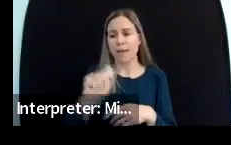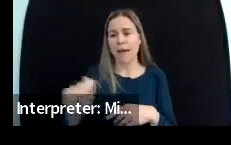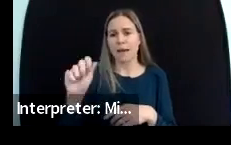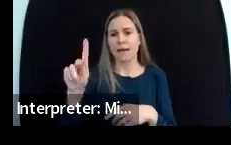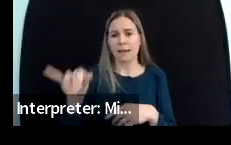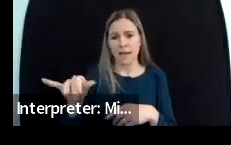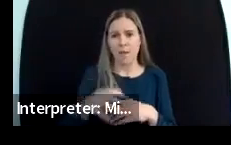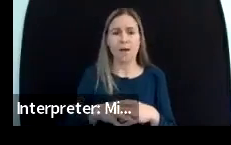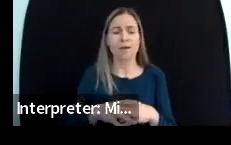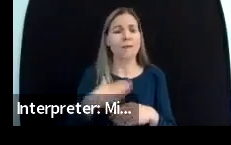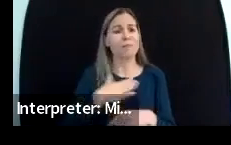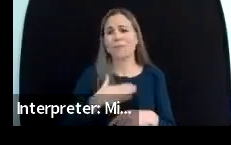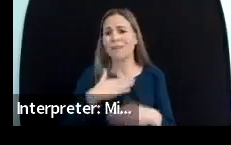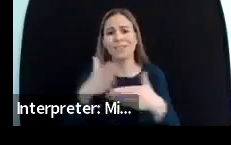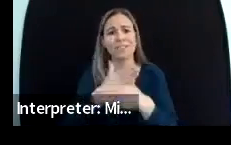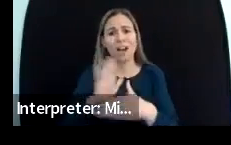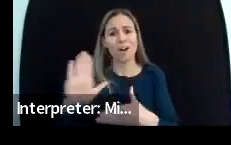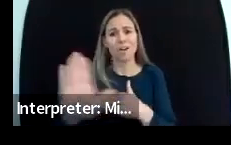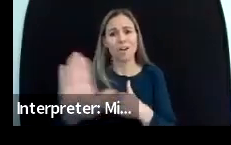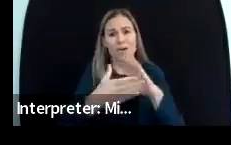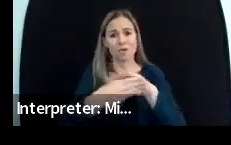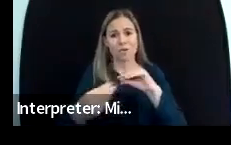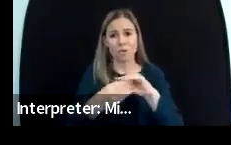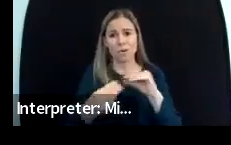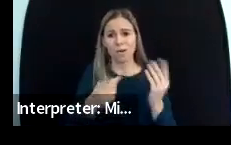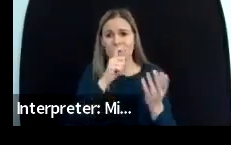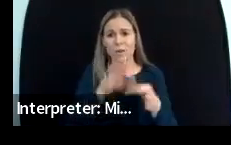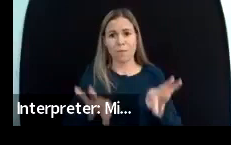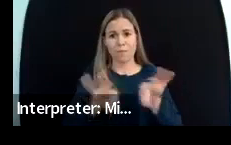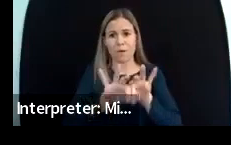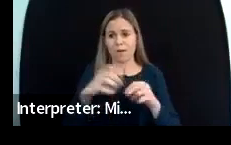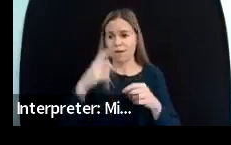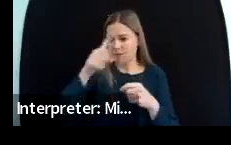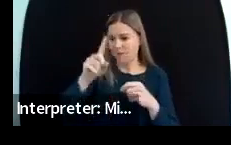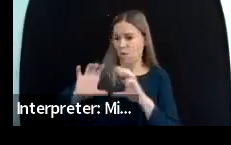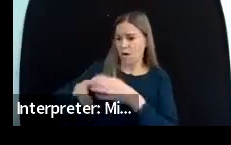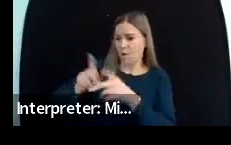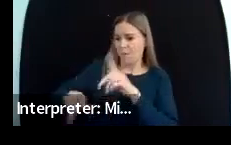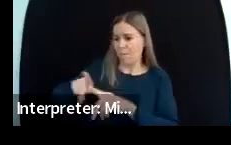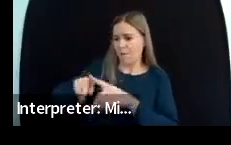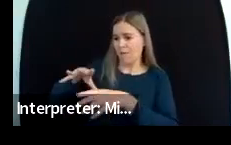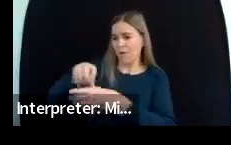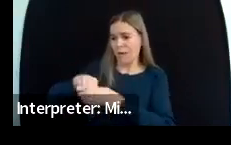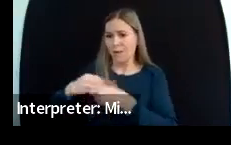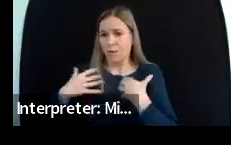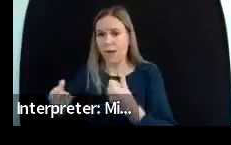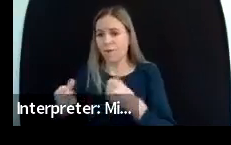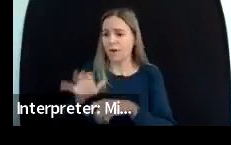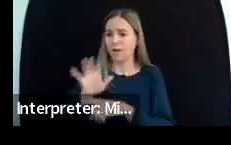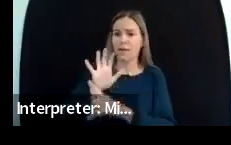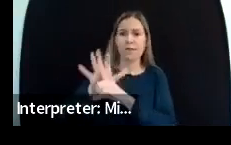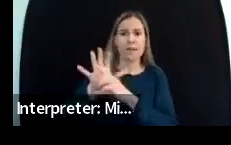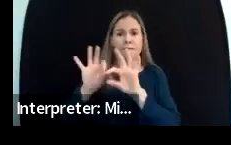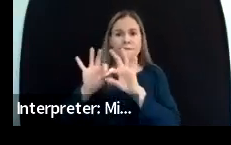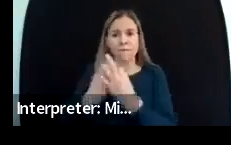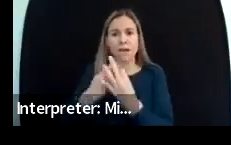your story is for people who are in recovery. It's for family and friends of folks in recovery. It's for people who are